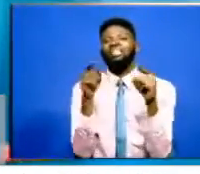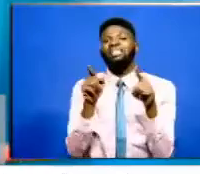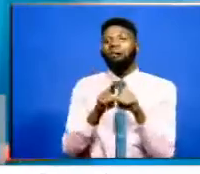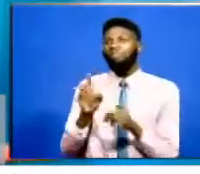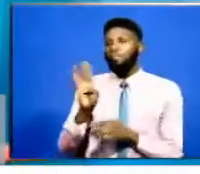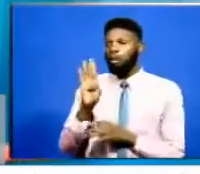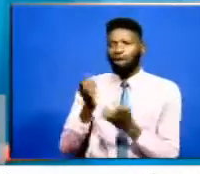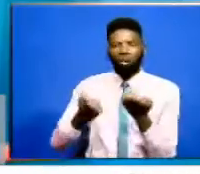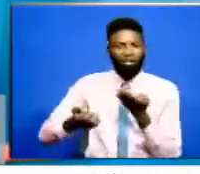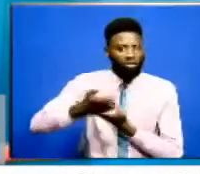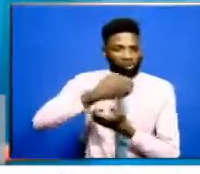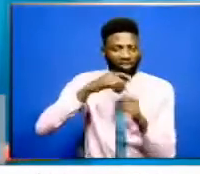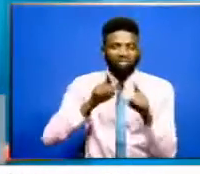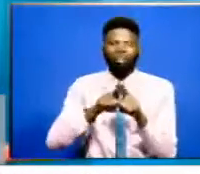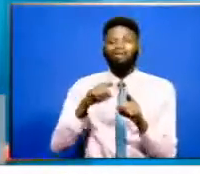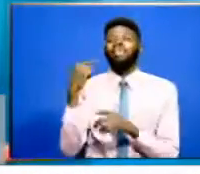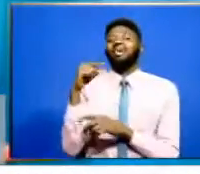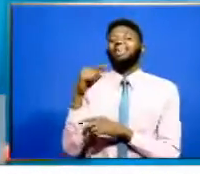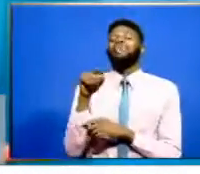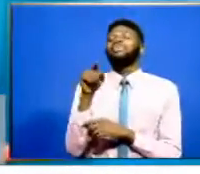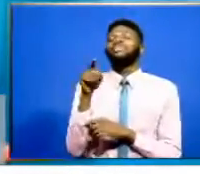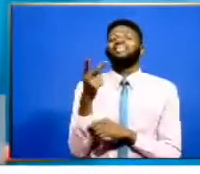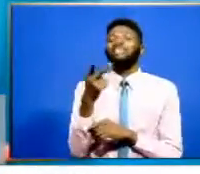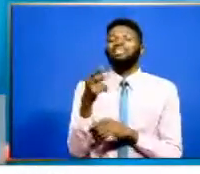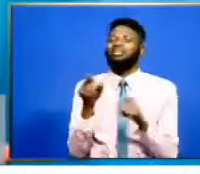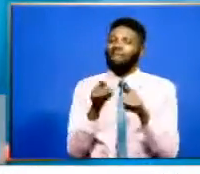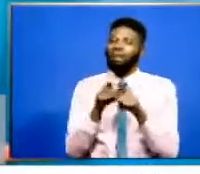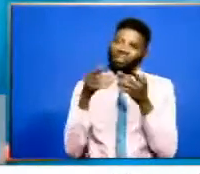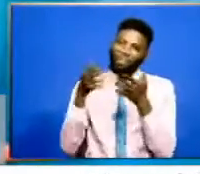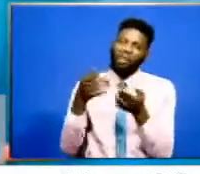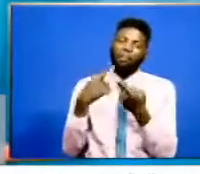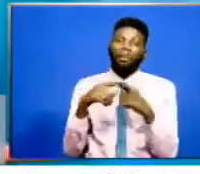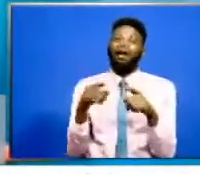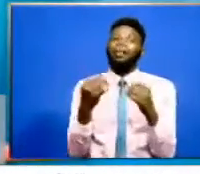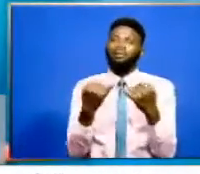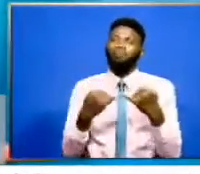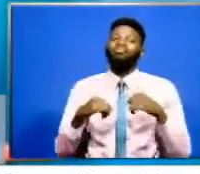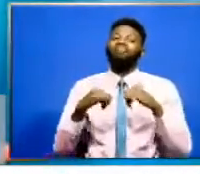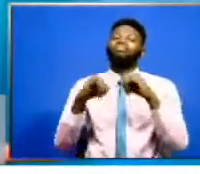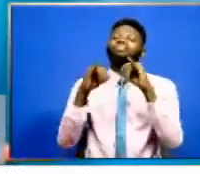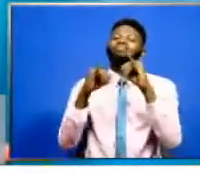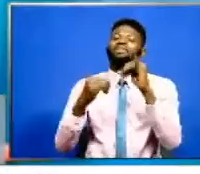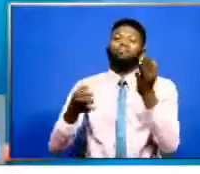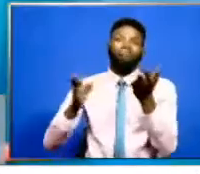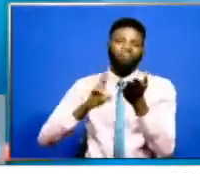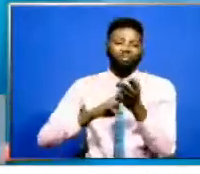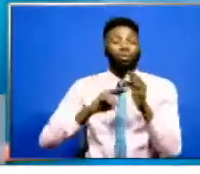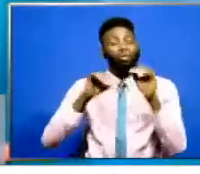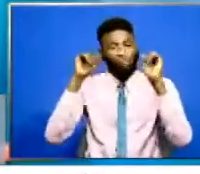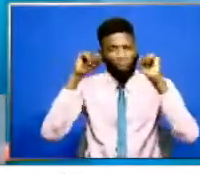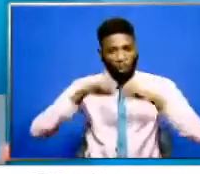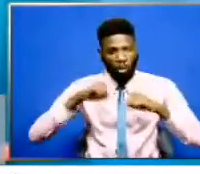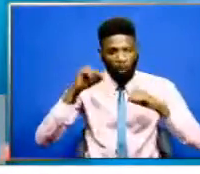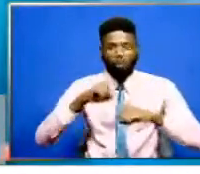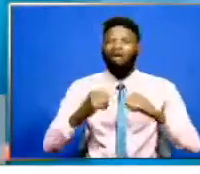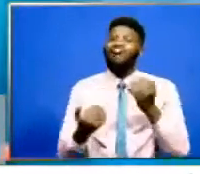change initiative that exists. So yes, there is a possibility to really look